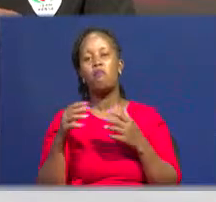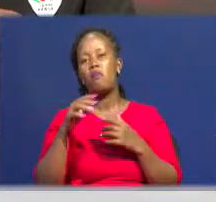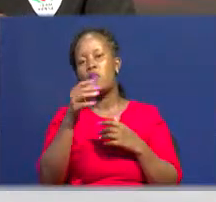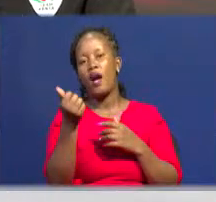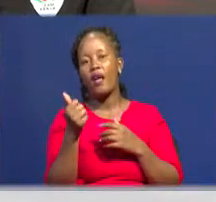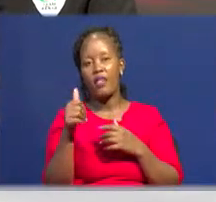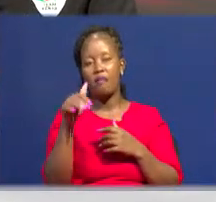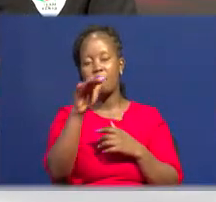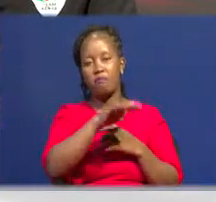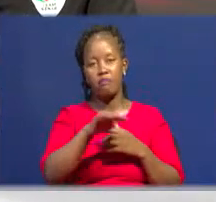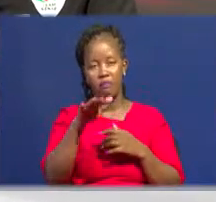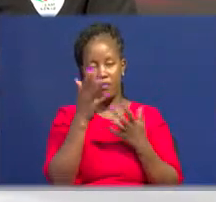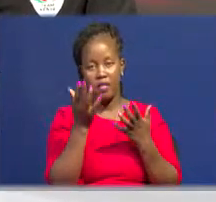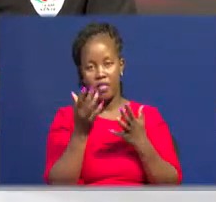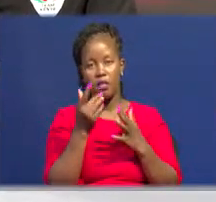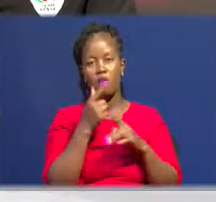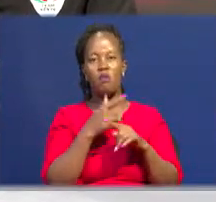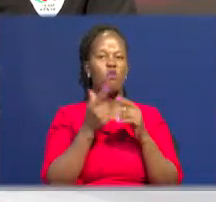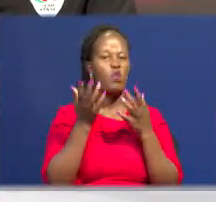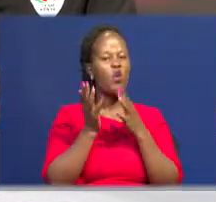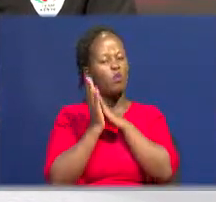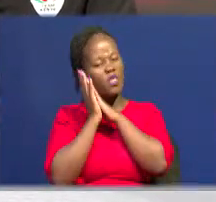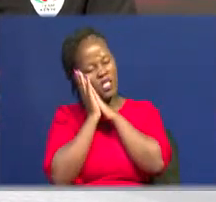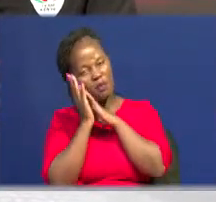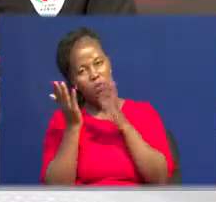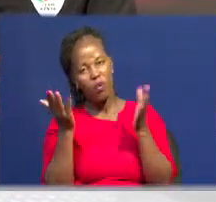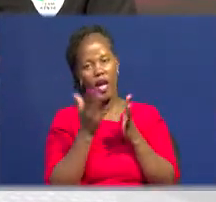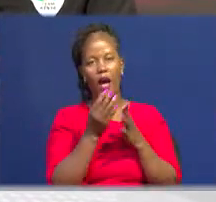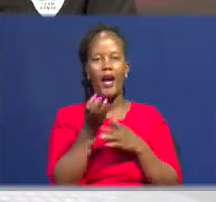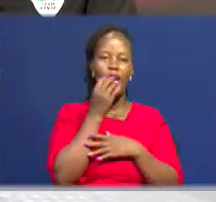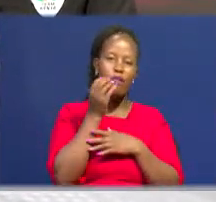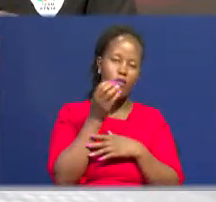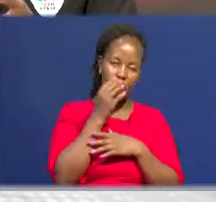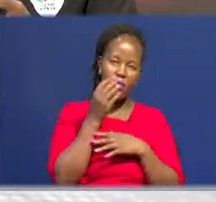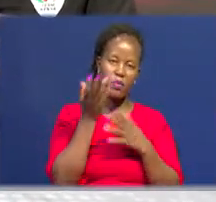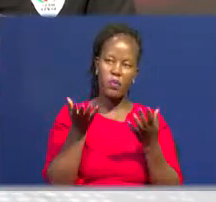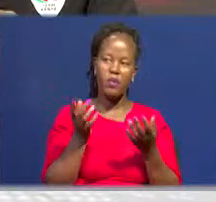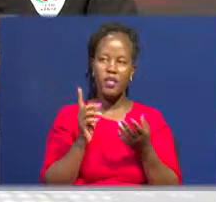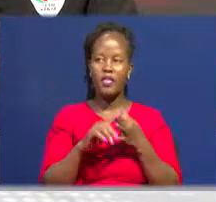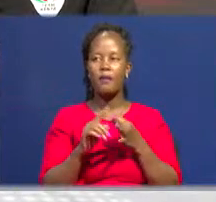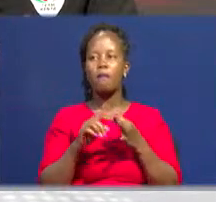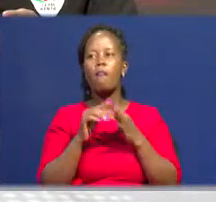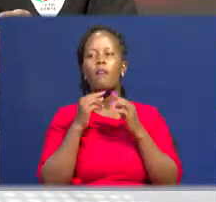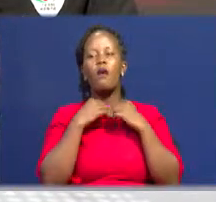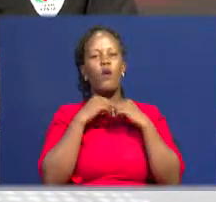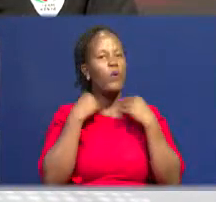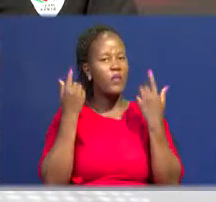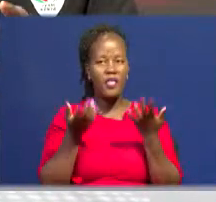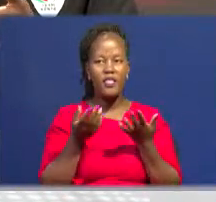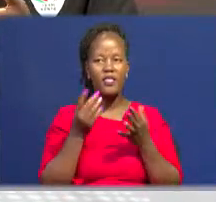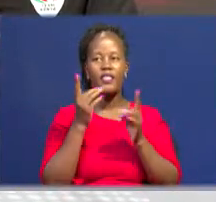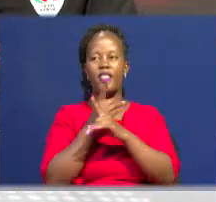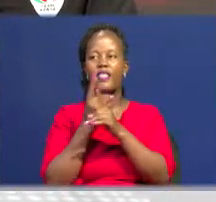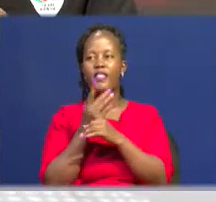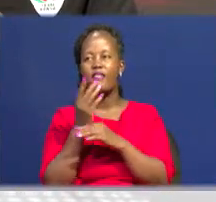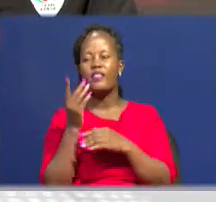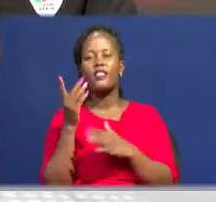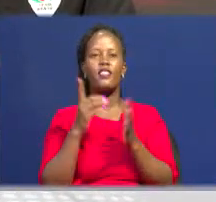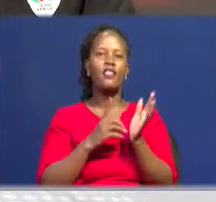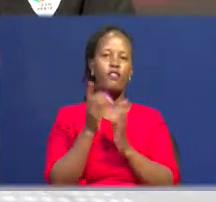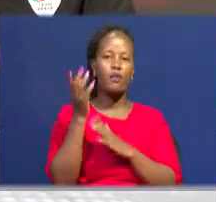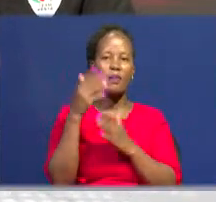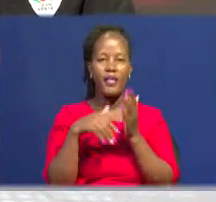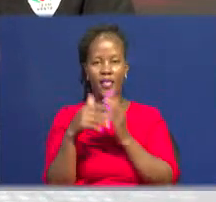other events bit, from accommodation, from food, hosting, from infrastructure, what they have,